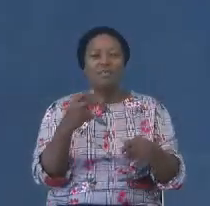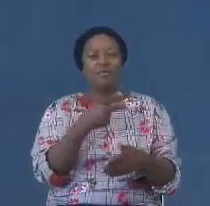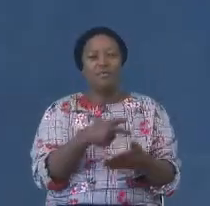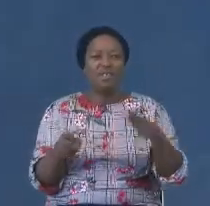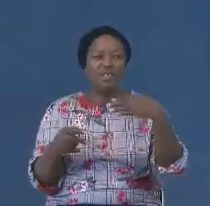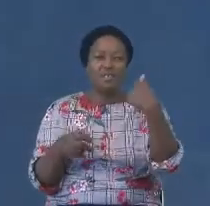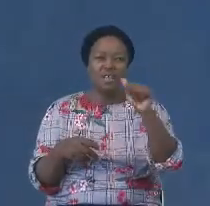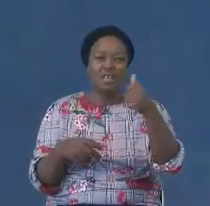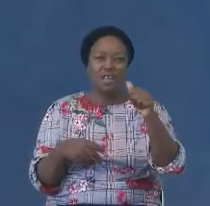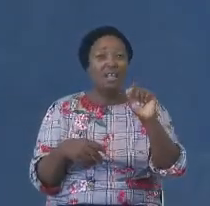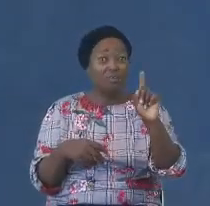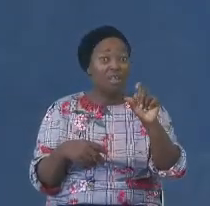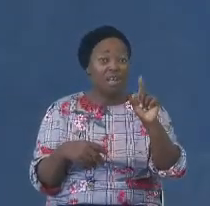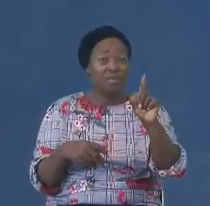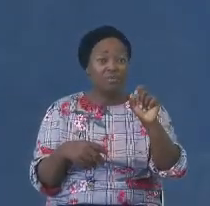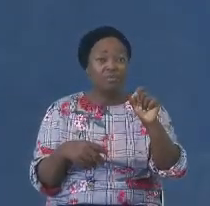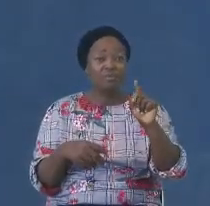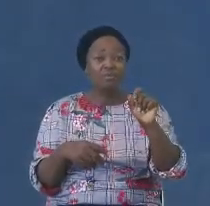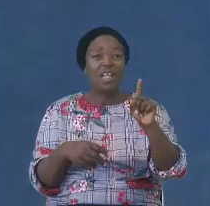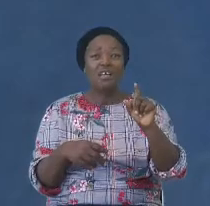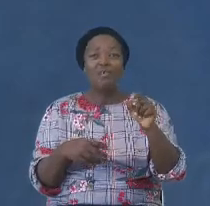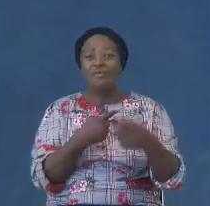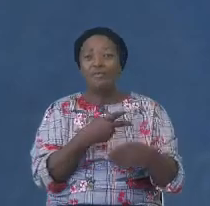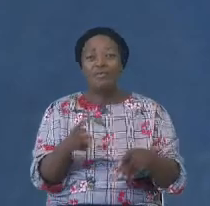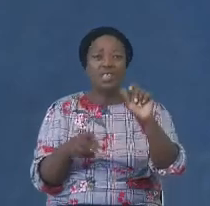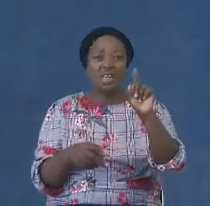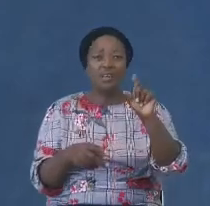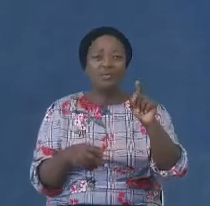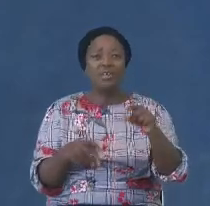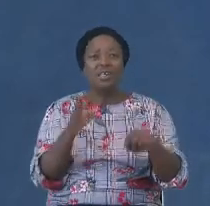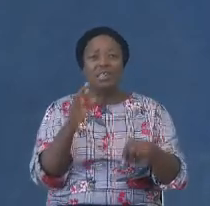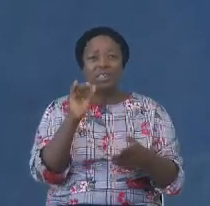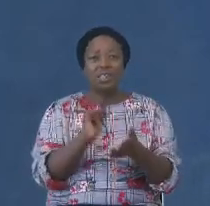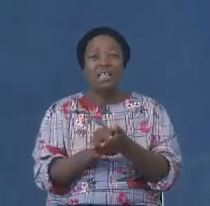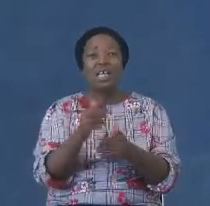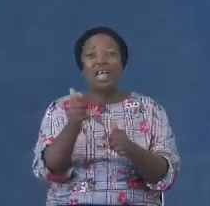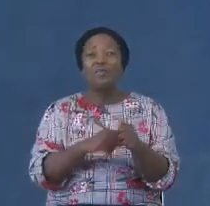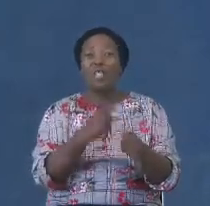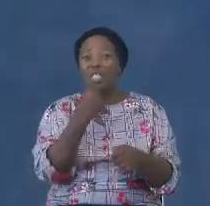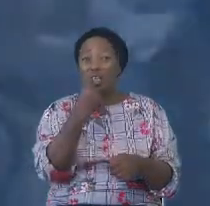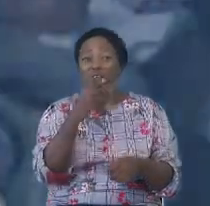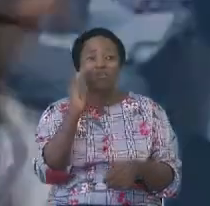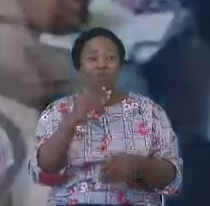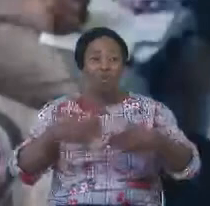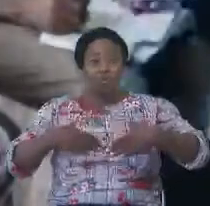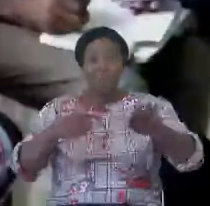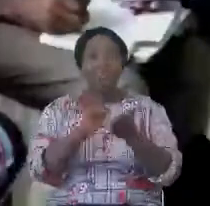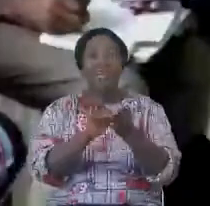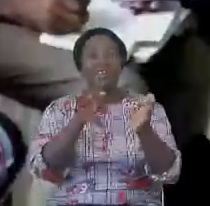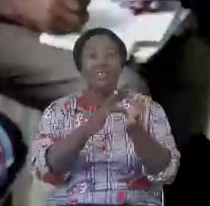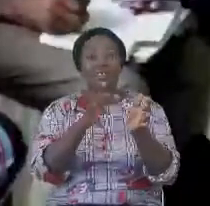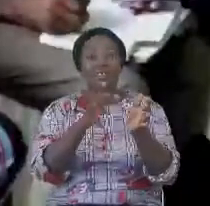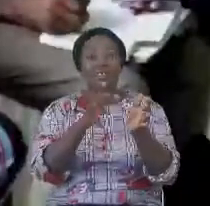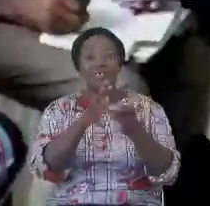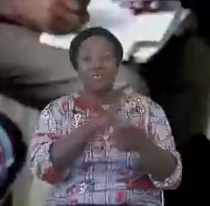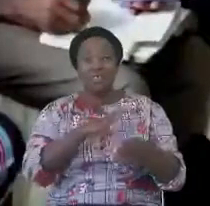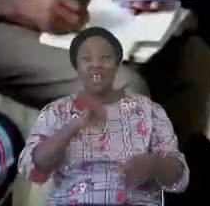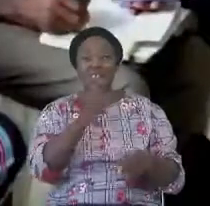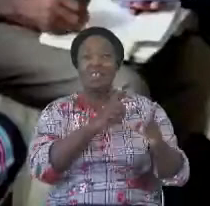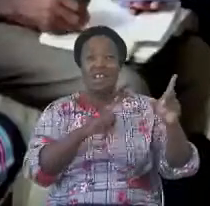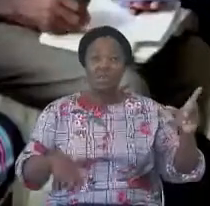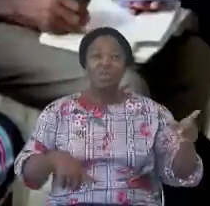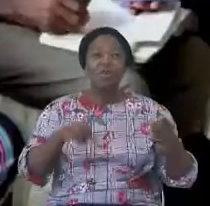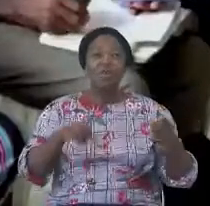and things under the earth. Then in verse 11, and that every tongue should confess